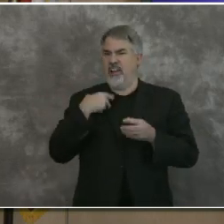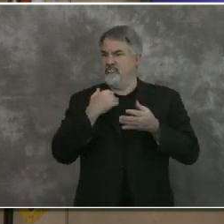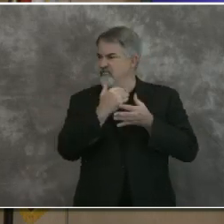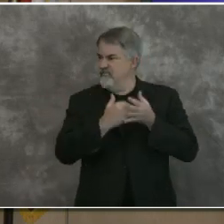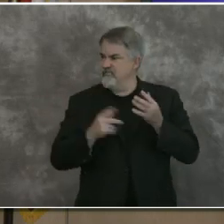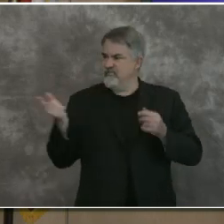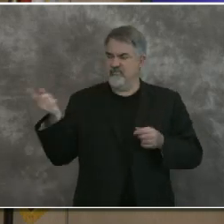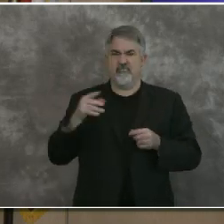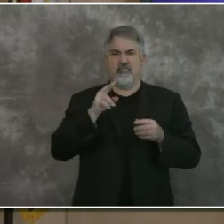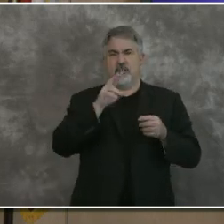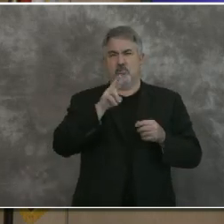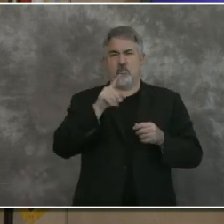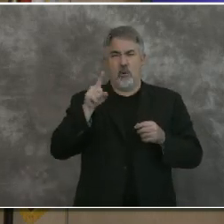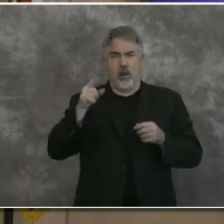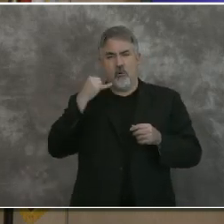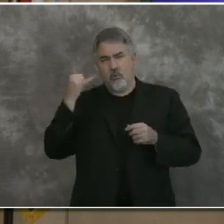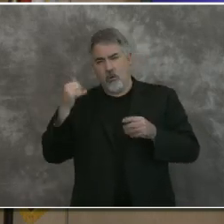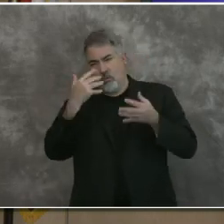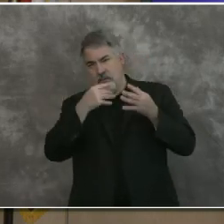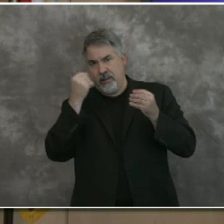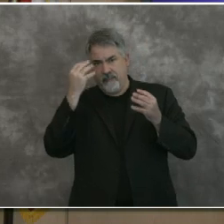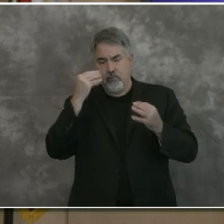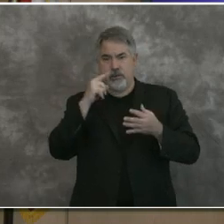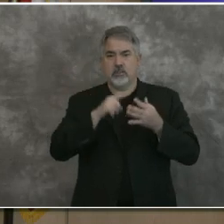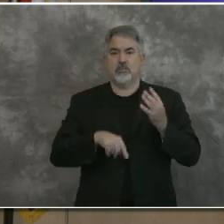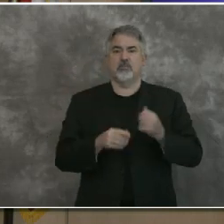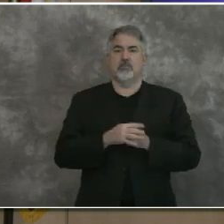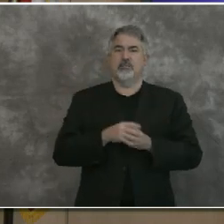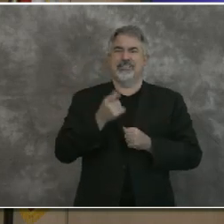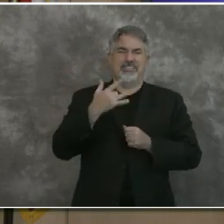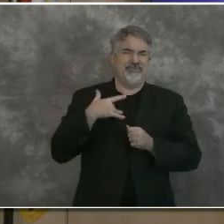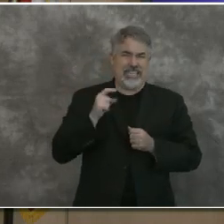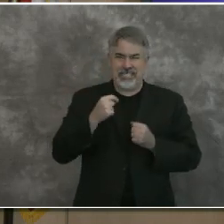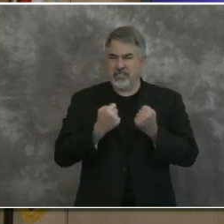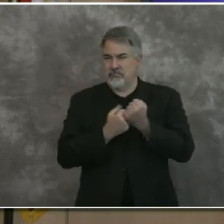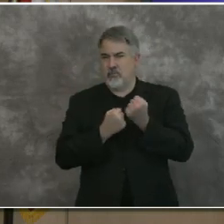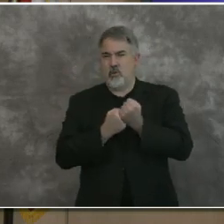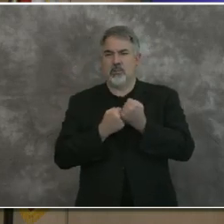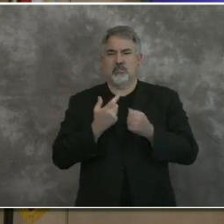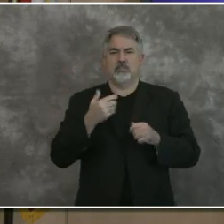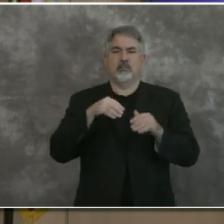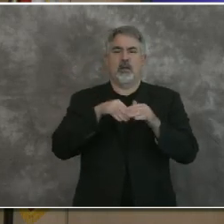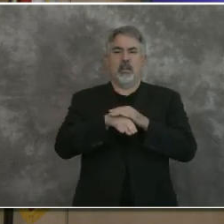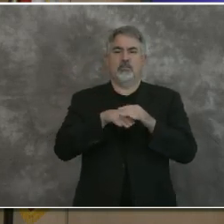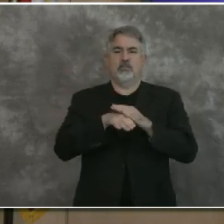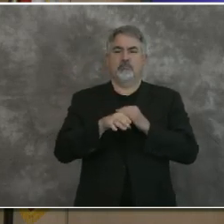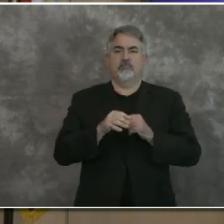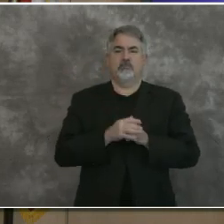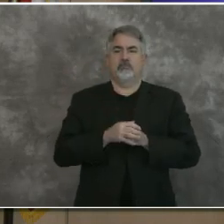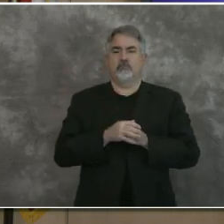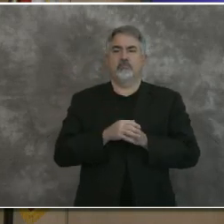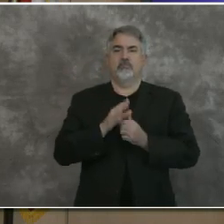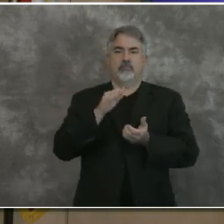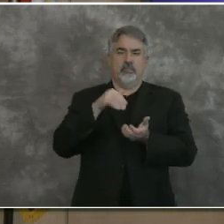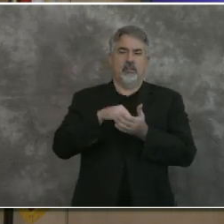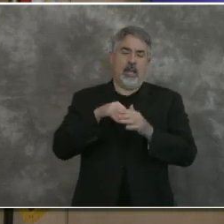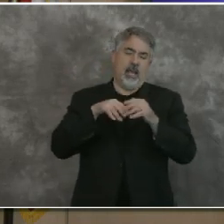If you need support or are actively seeking services, please call the Access Crisis Center at